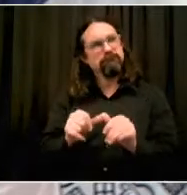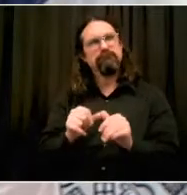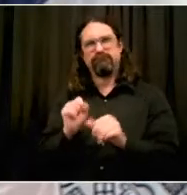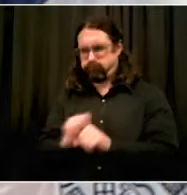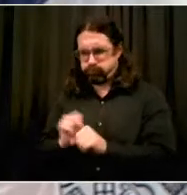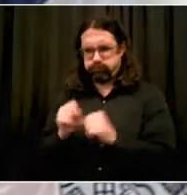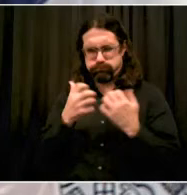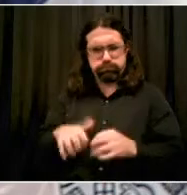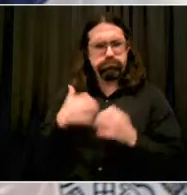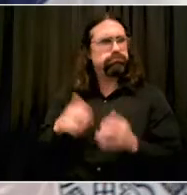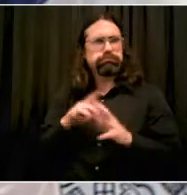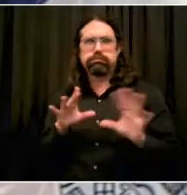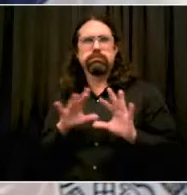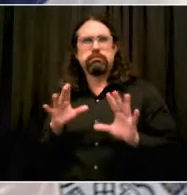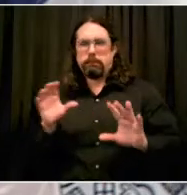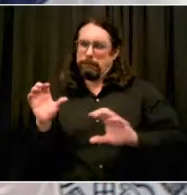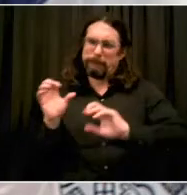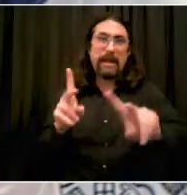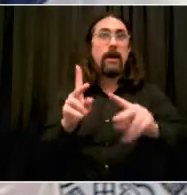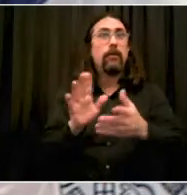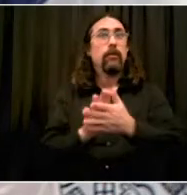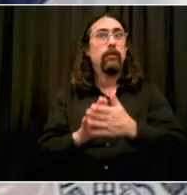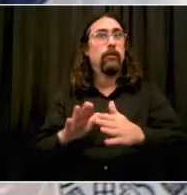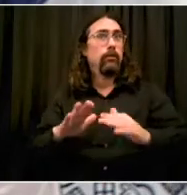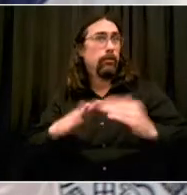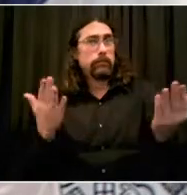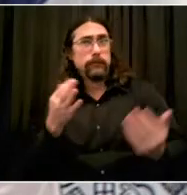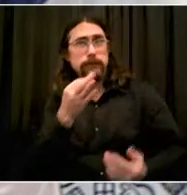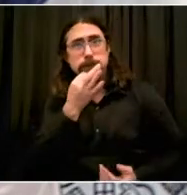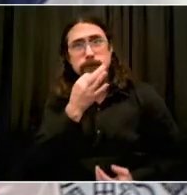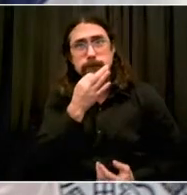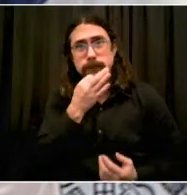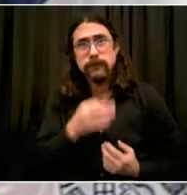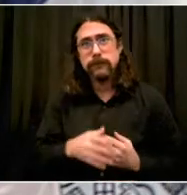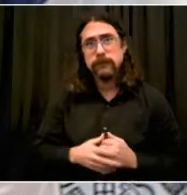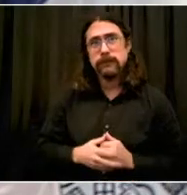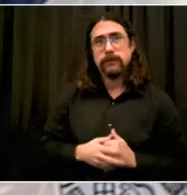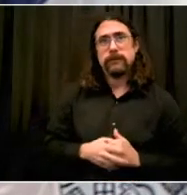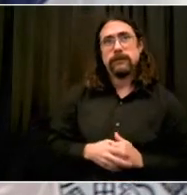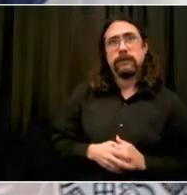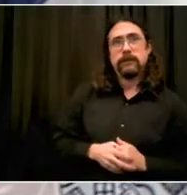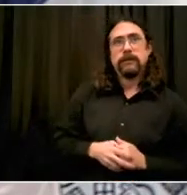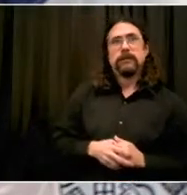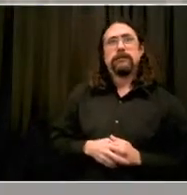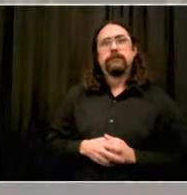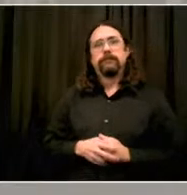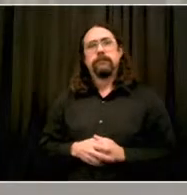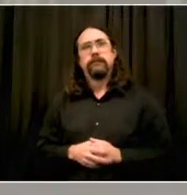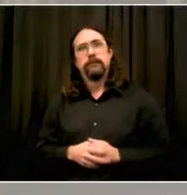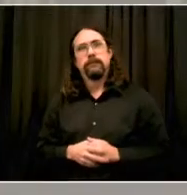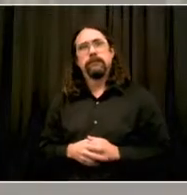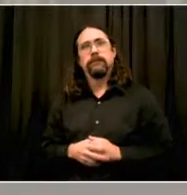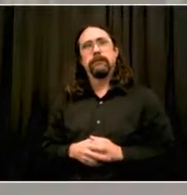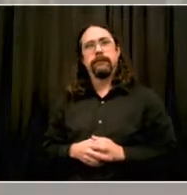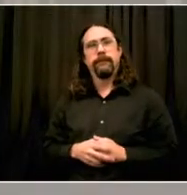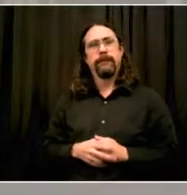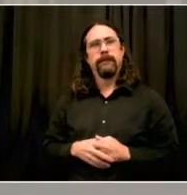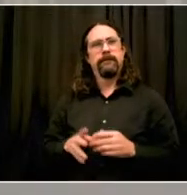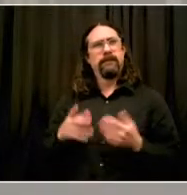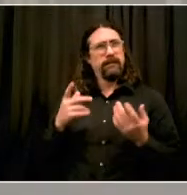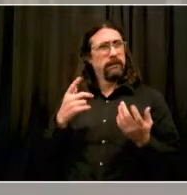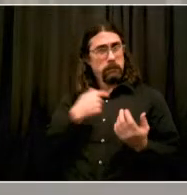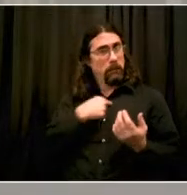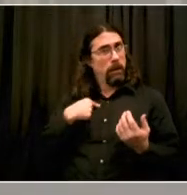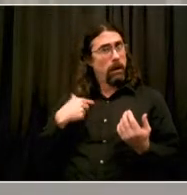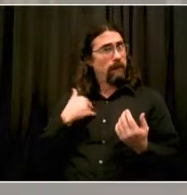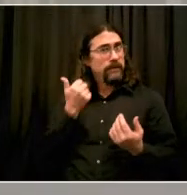before, we'll do it again, but we have to come up with even tougher standards. Dr. Choksi. Thank you, Mr. Mayor. Well,